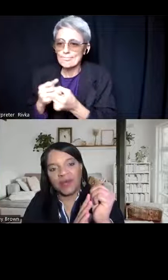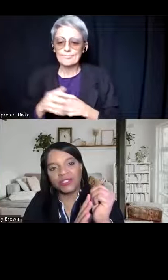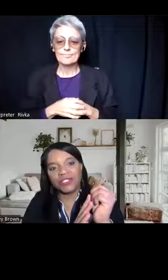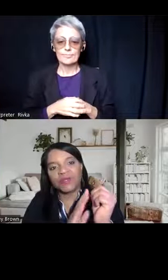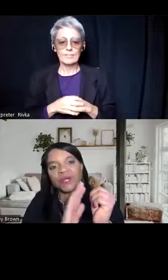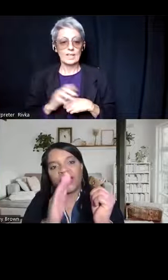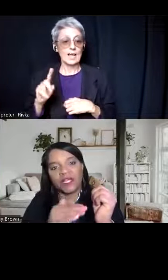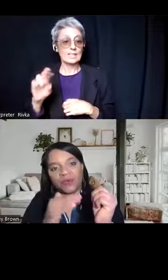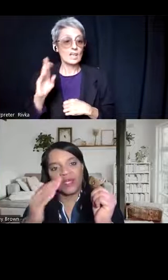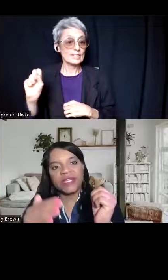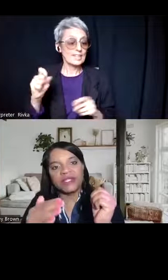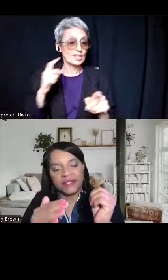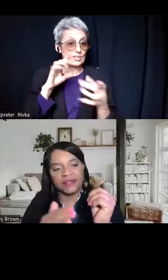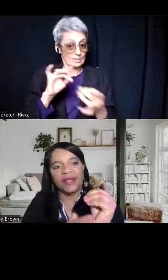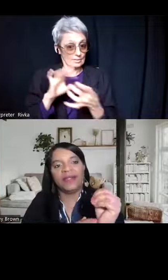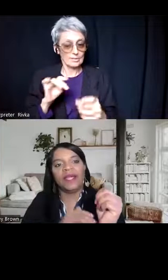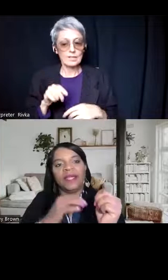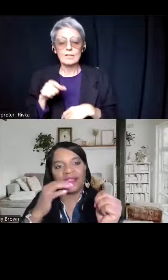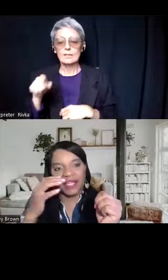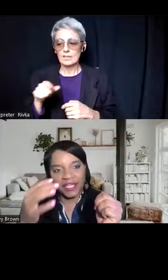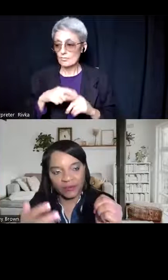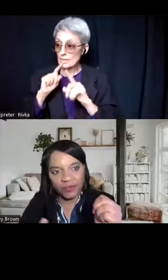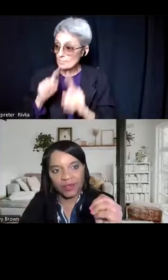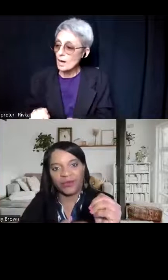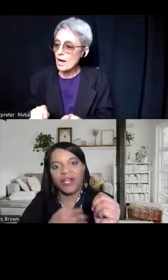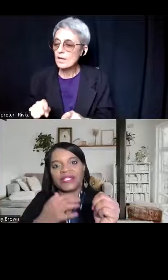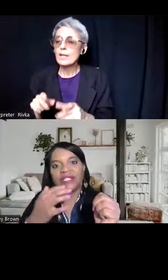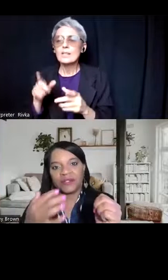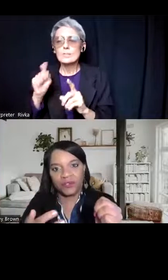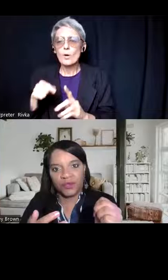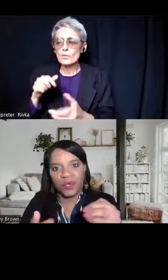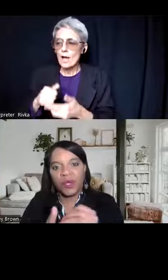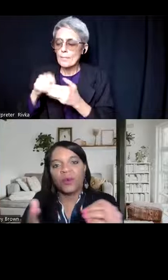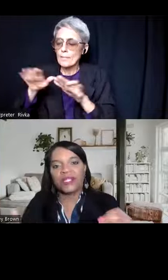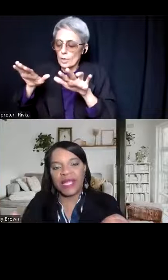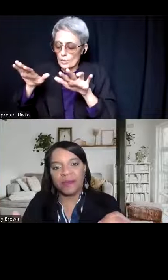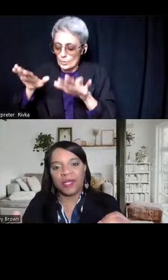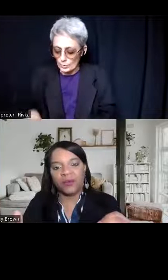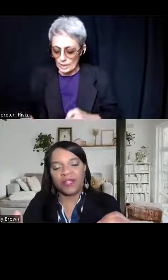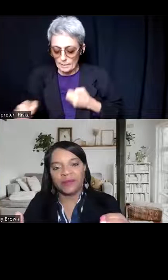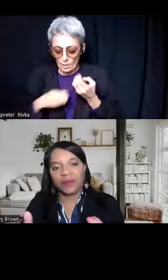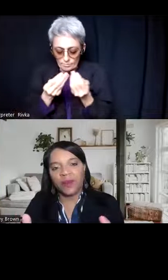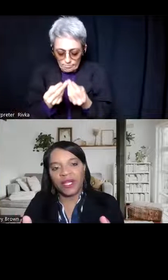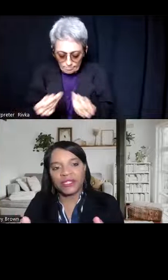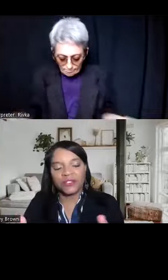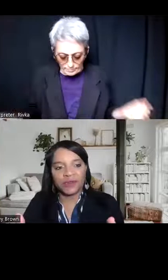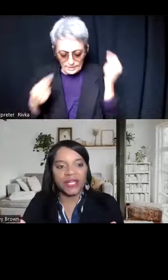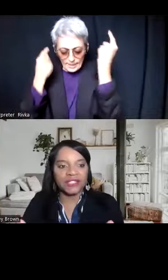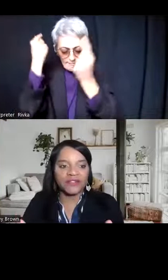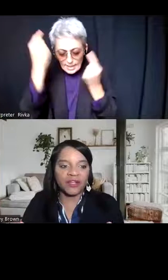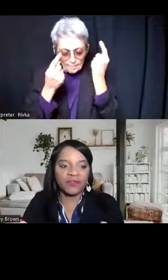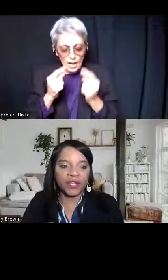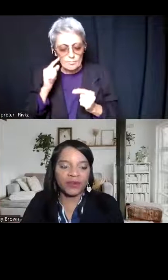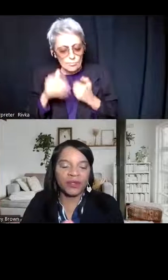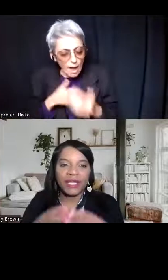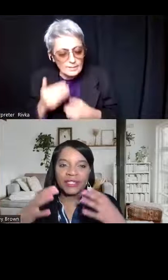those emotions where they can reason and they can think through and process through what's happening with them. So we wanted to just play